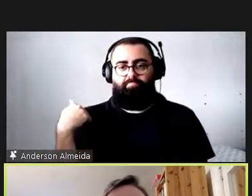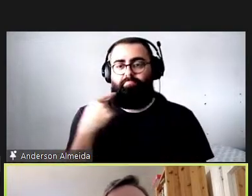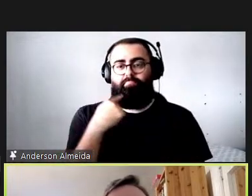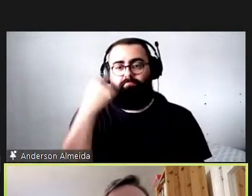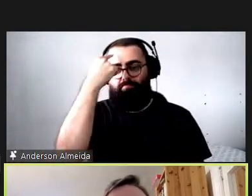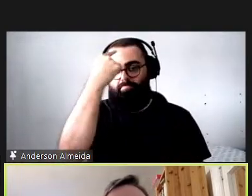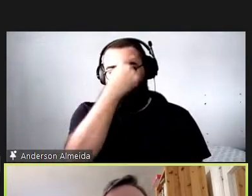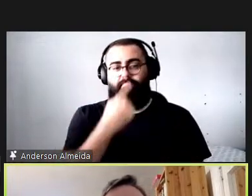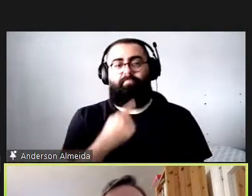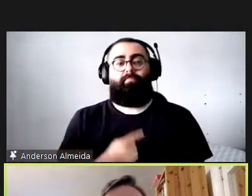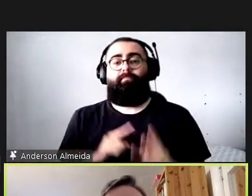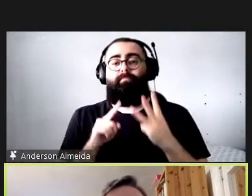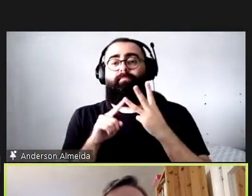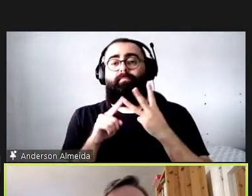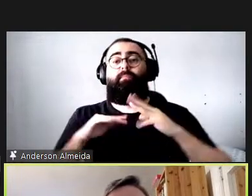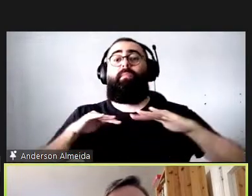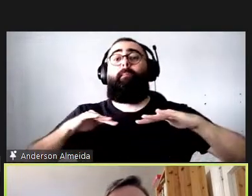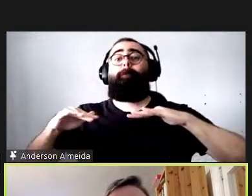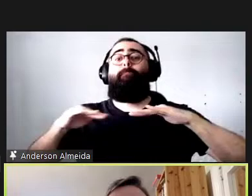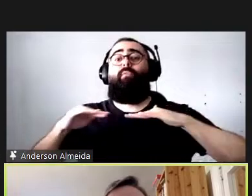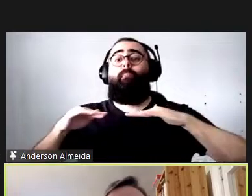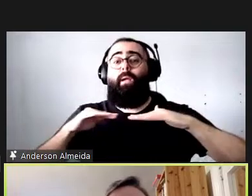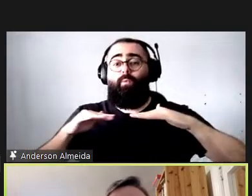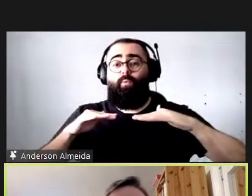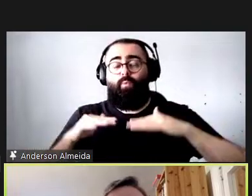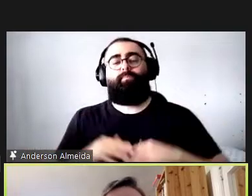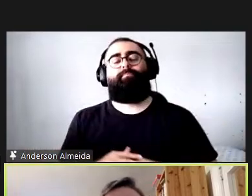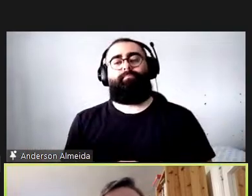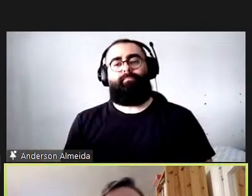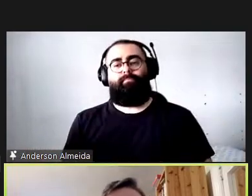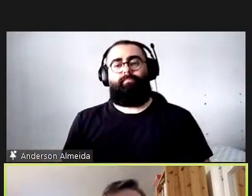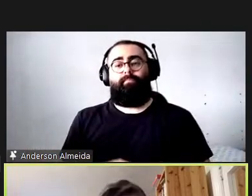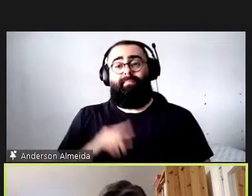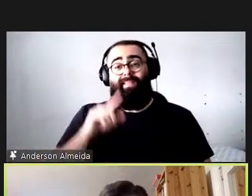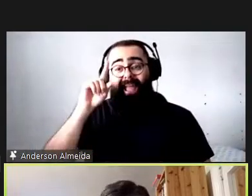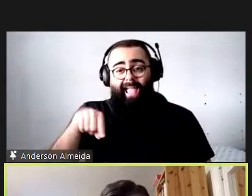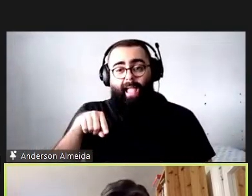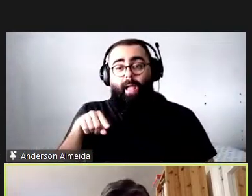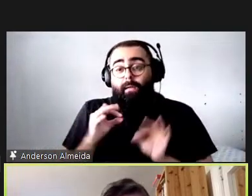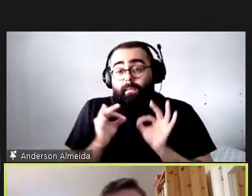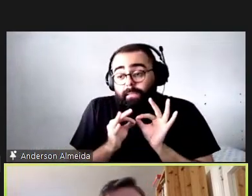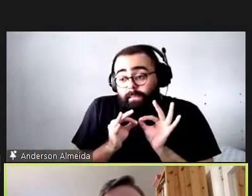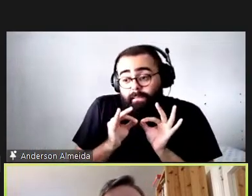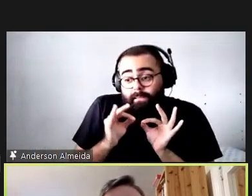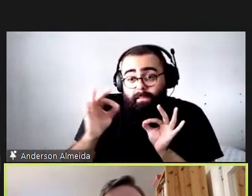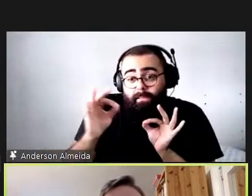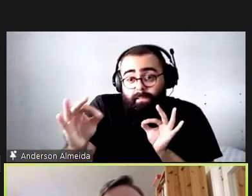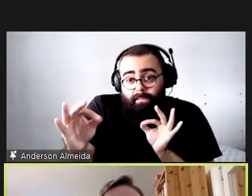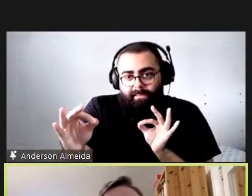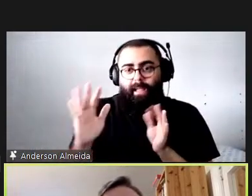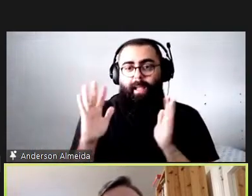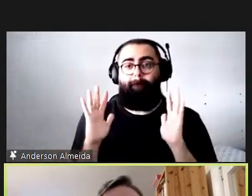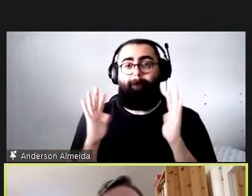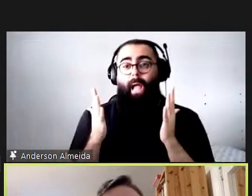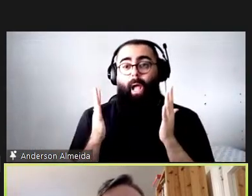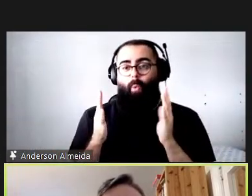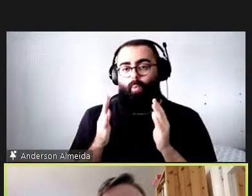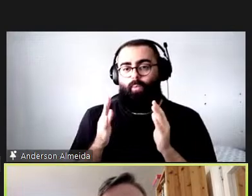And movement refers to the trajectory of the hands during the